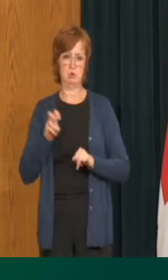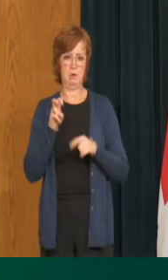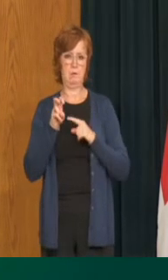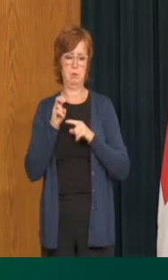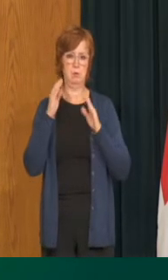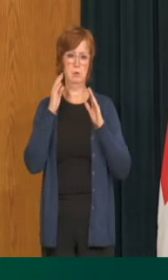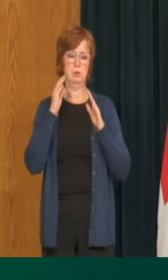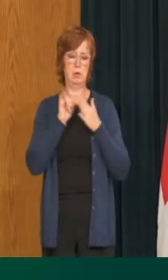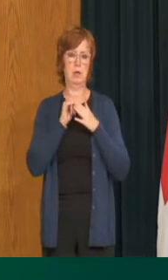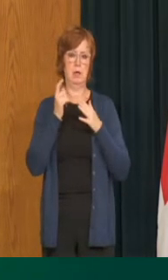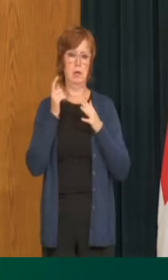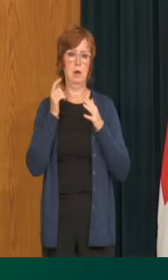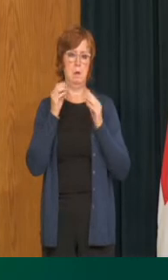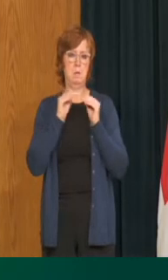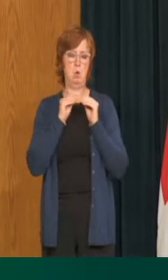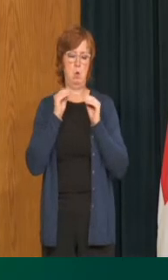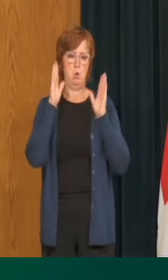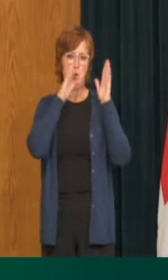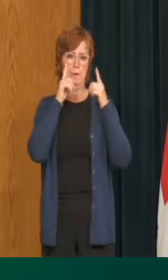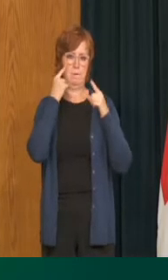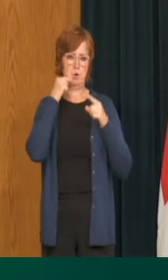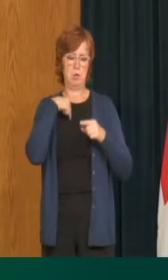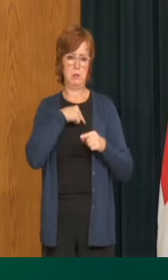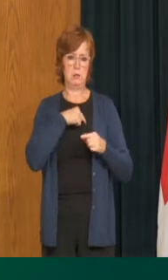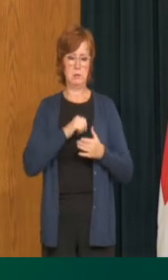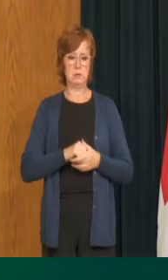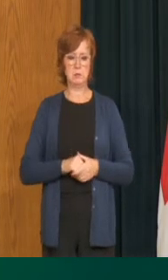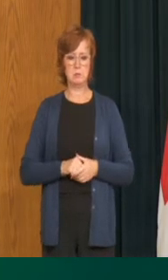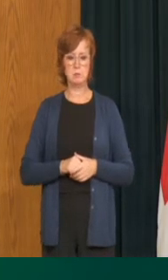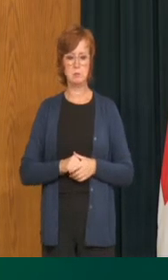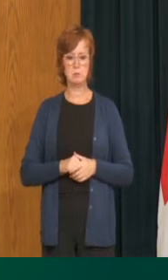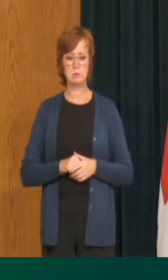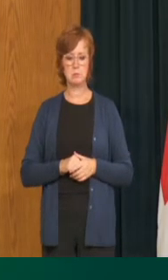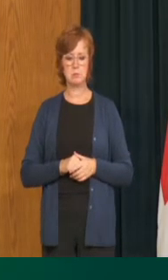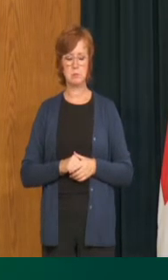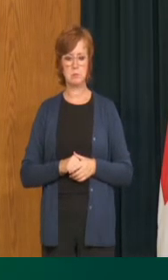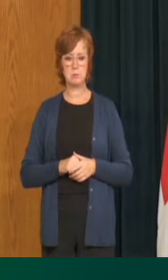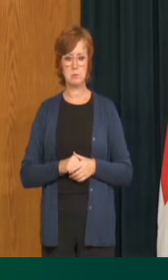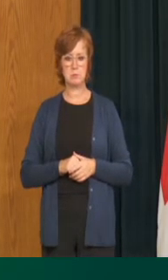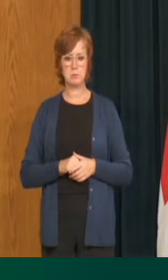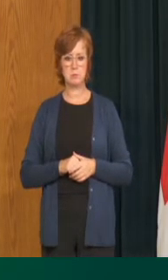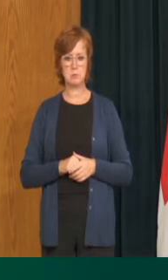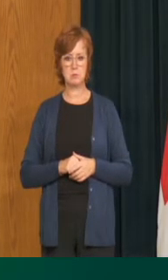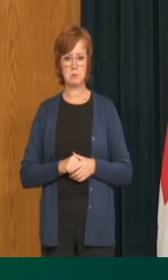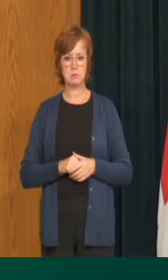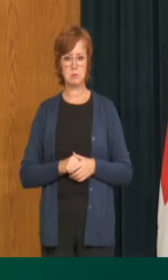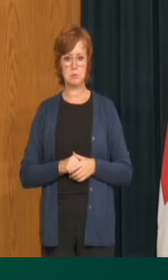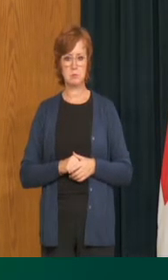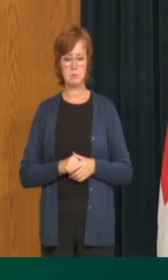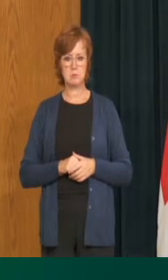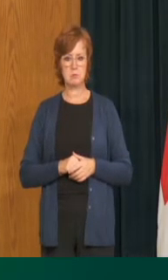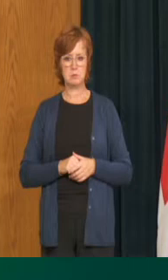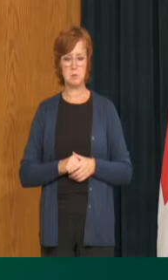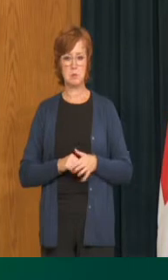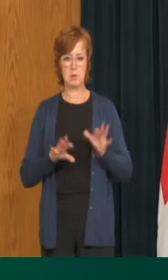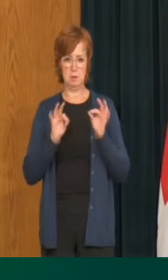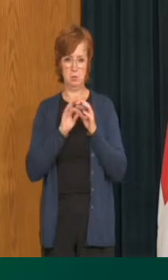other provinces. But I would agree that I think they should be flagged not just for interprovincial travel, but also for your activities the last 2 weeks,